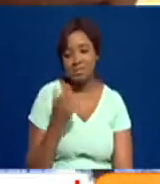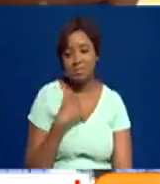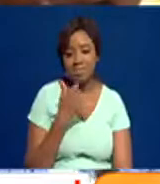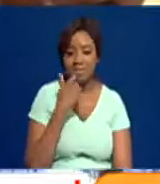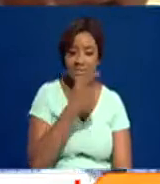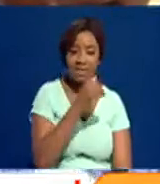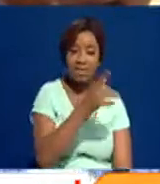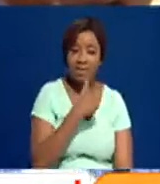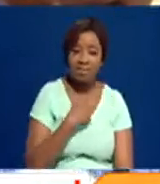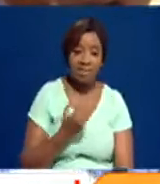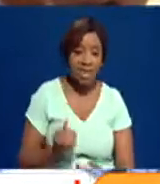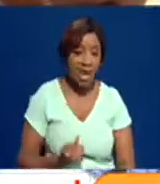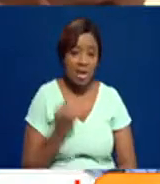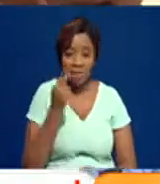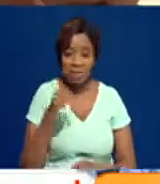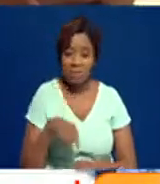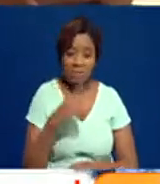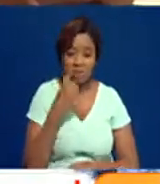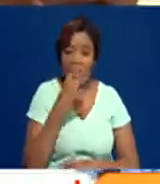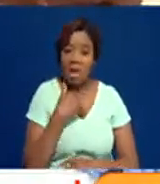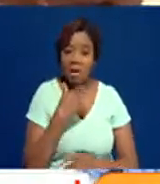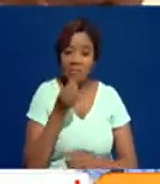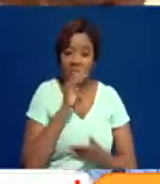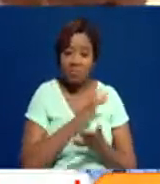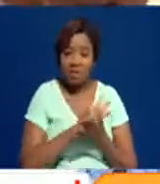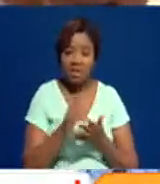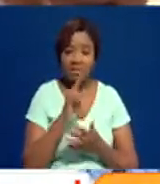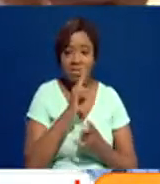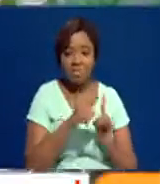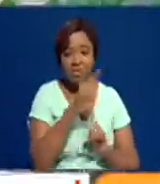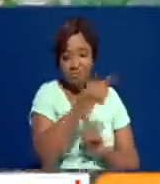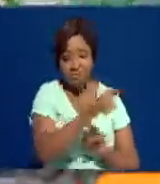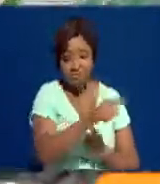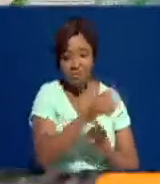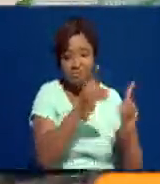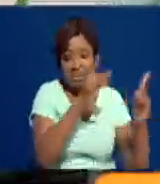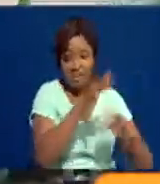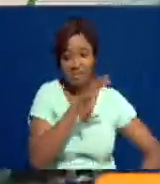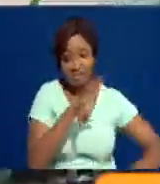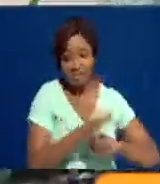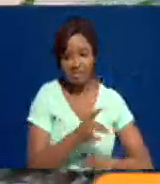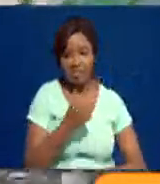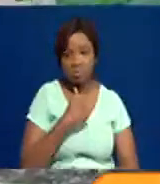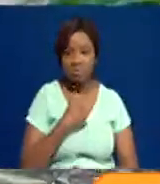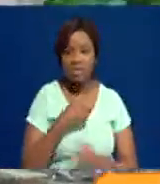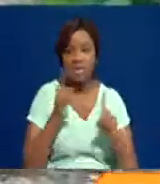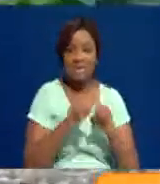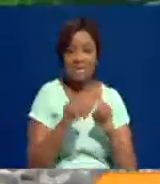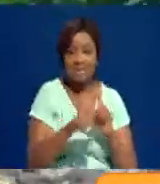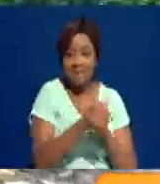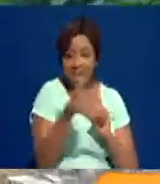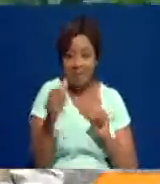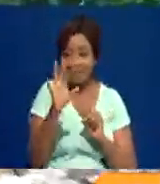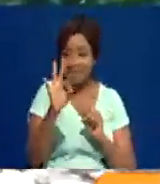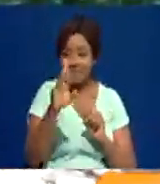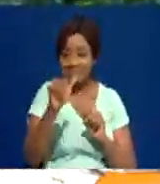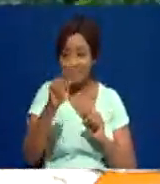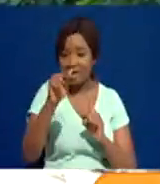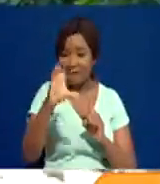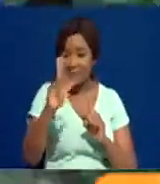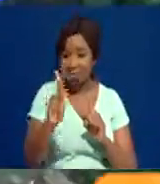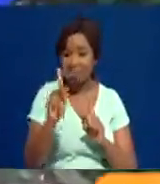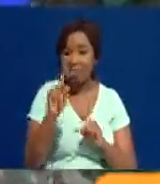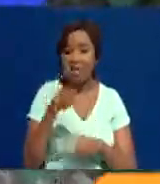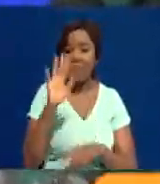and she helped me. I had nothing to eat and she gave me. Franklin Omondi from Nyalenda Slums in Kisumu City